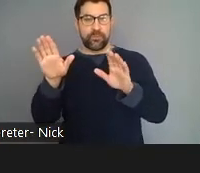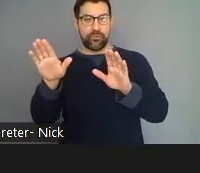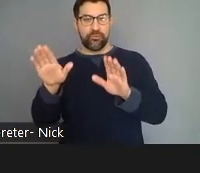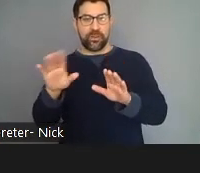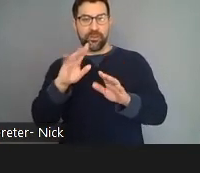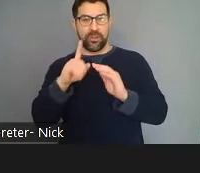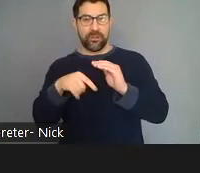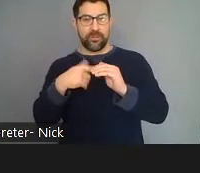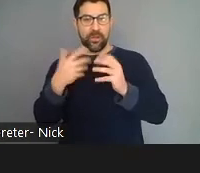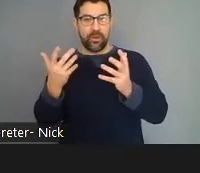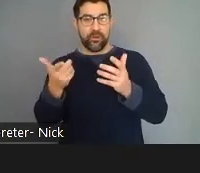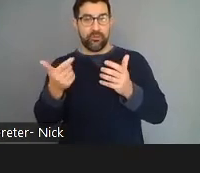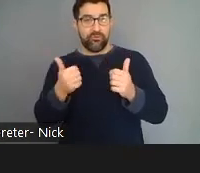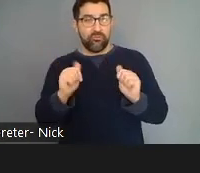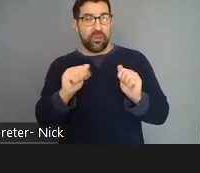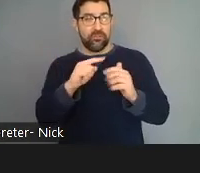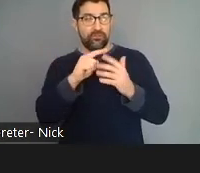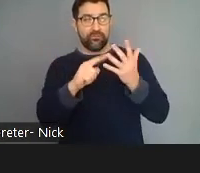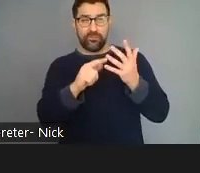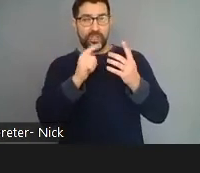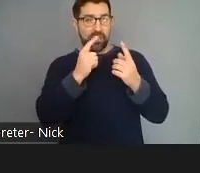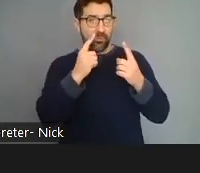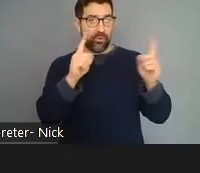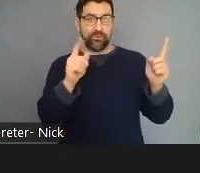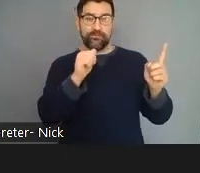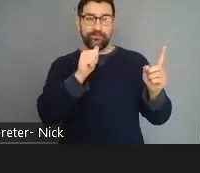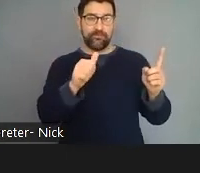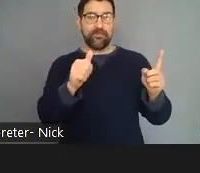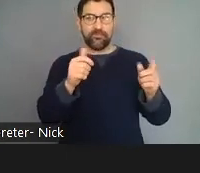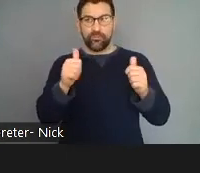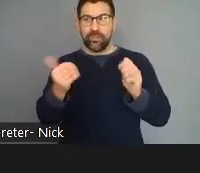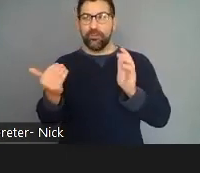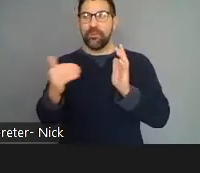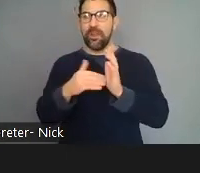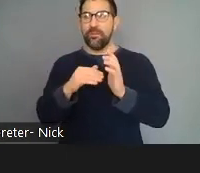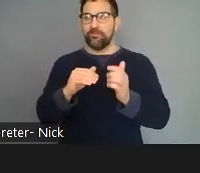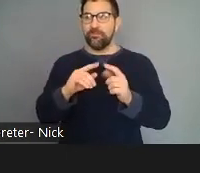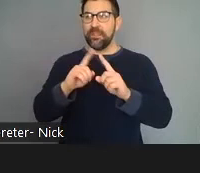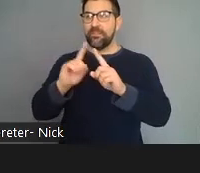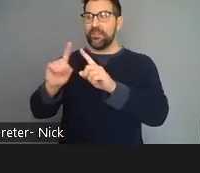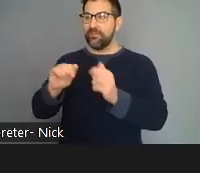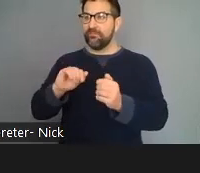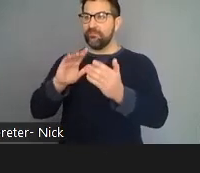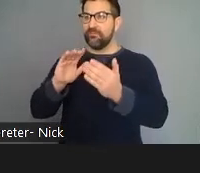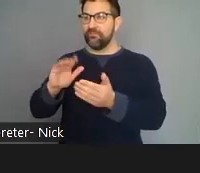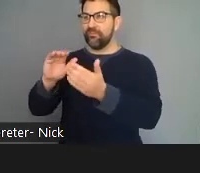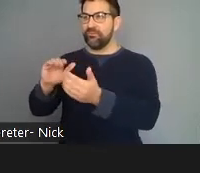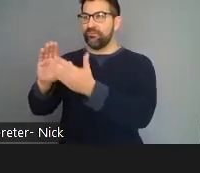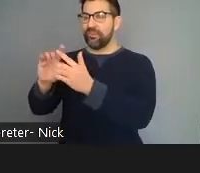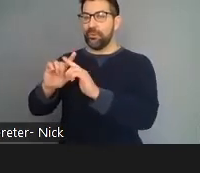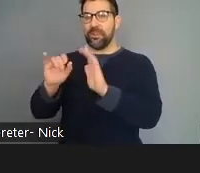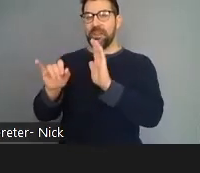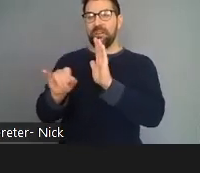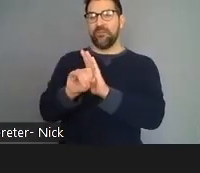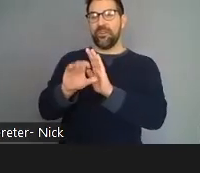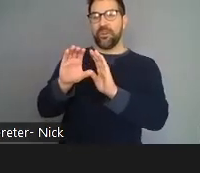how you tried things and they didn't work and you learned from them and tried again. And you identify coalition in the